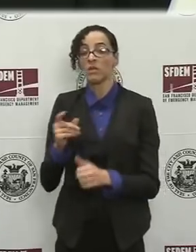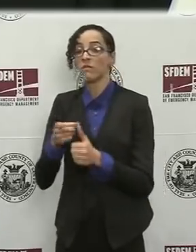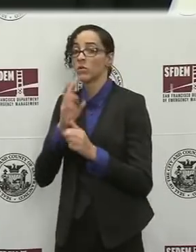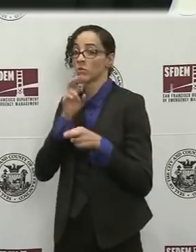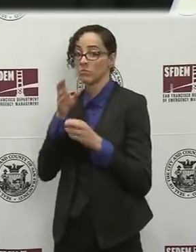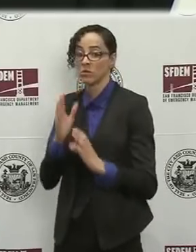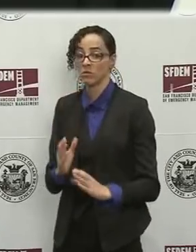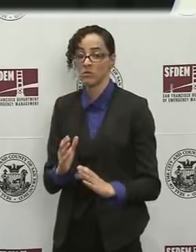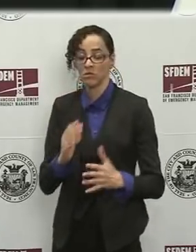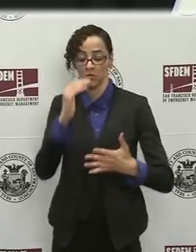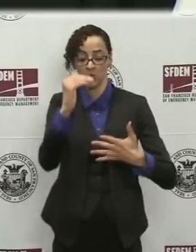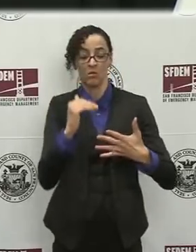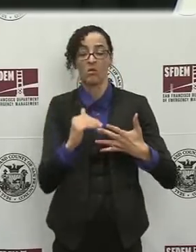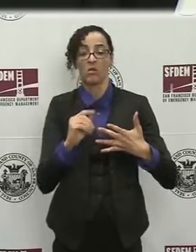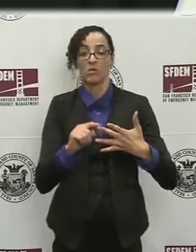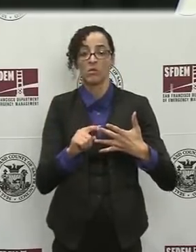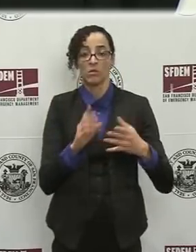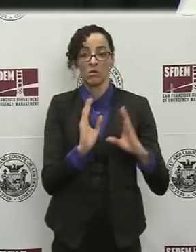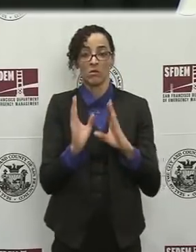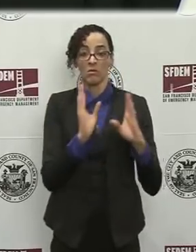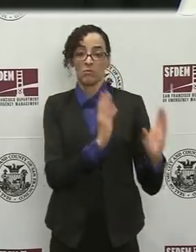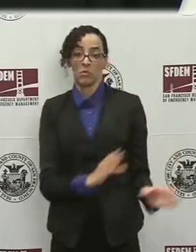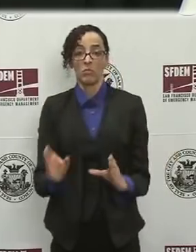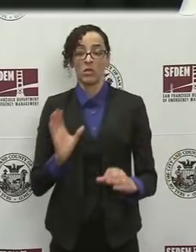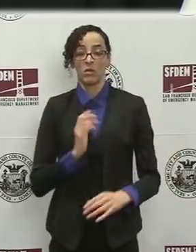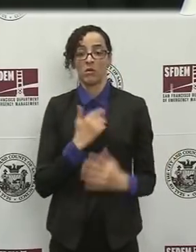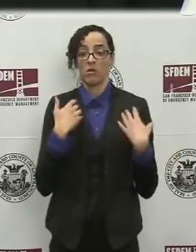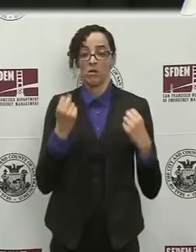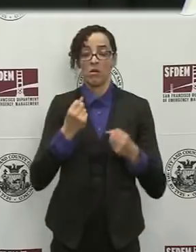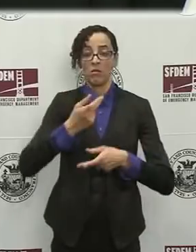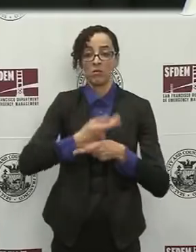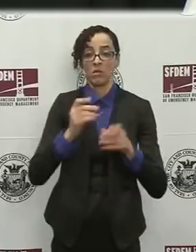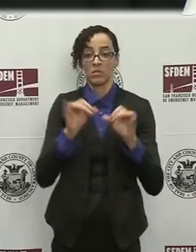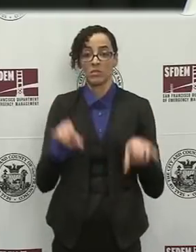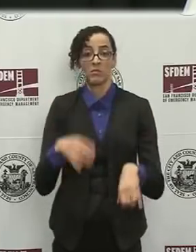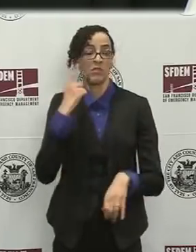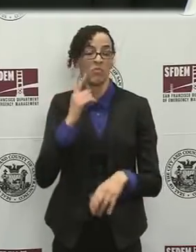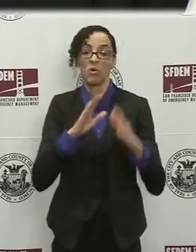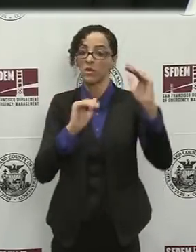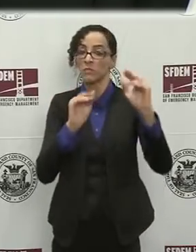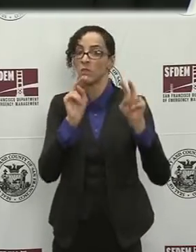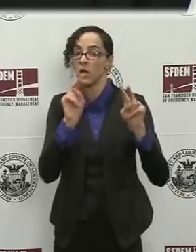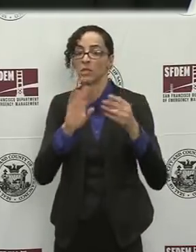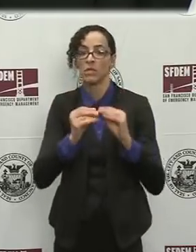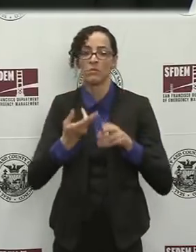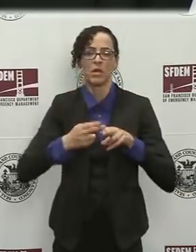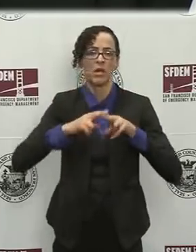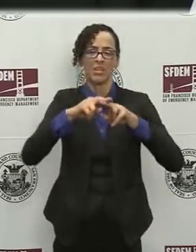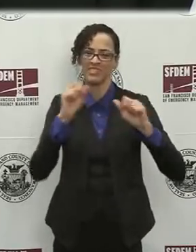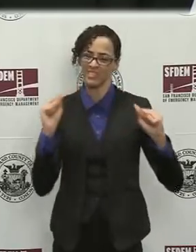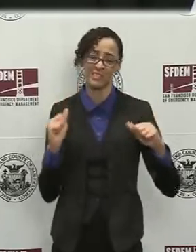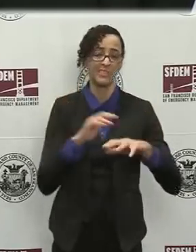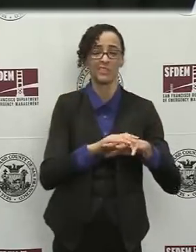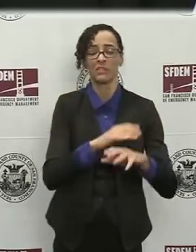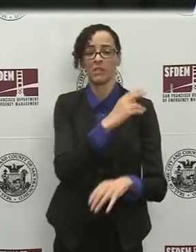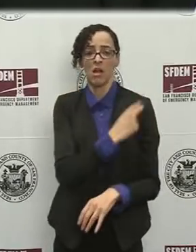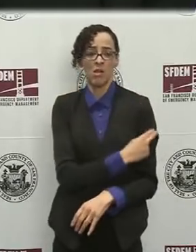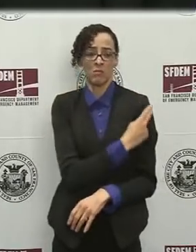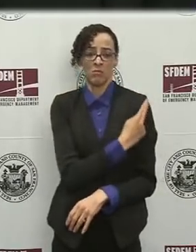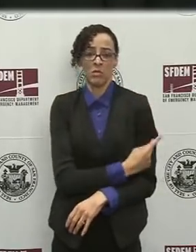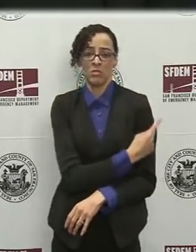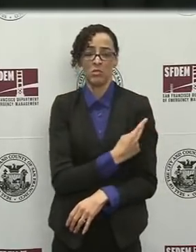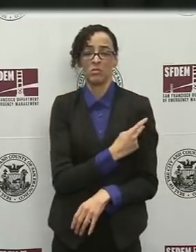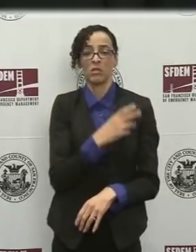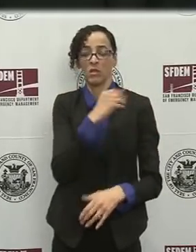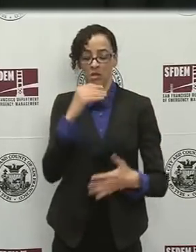preparing our healthcare system for an expected surge of hospital patients, and expanding testing